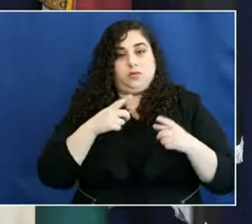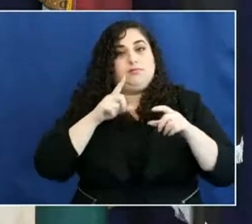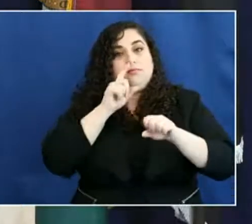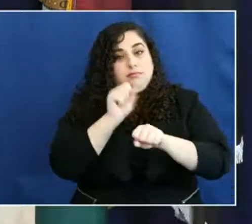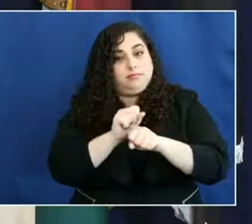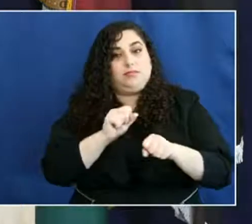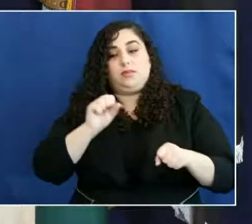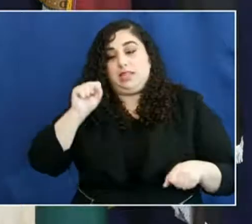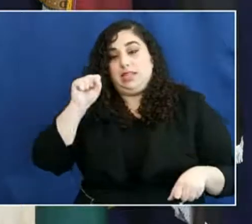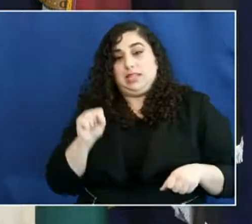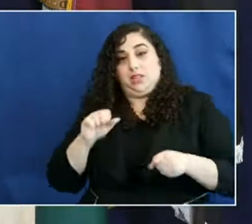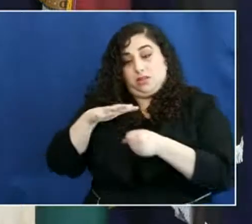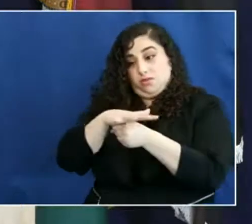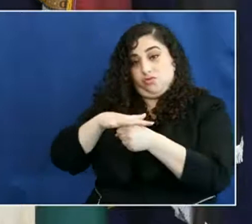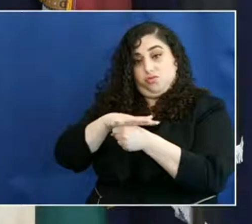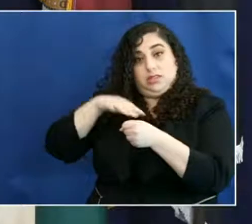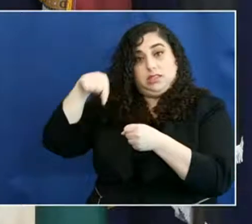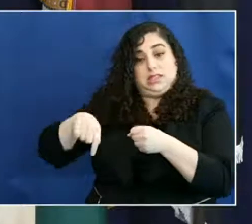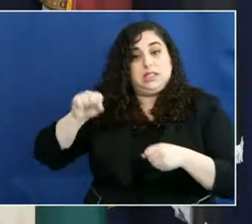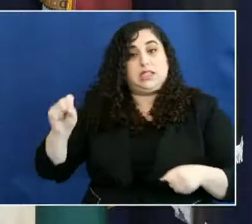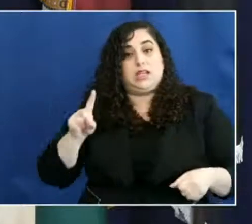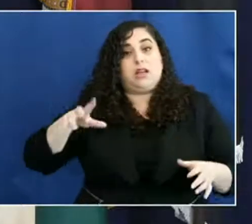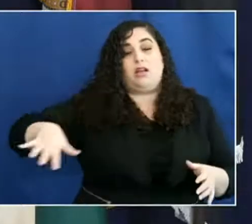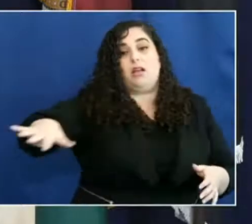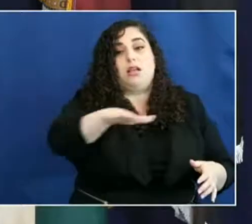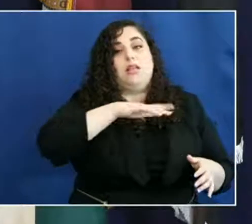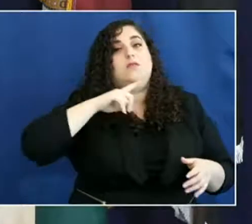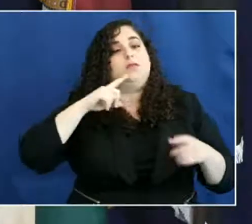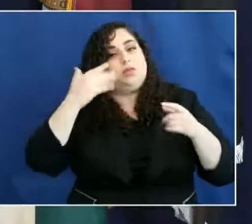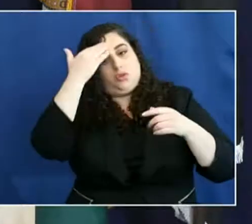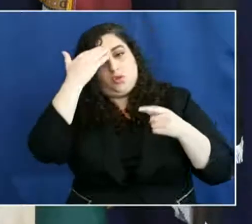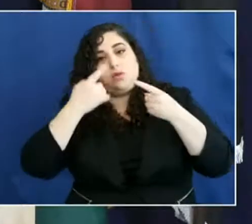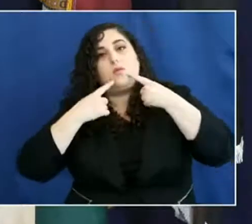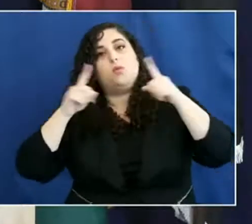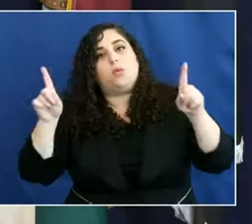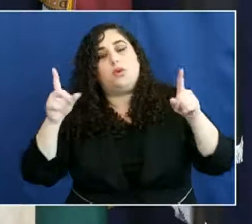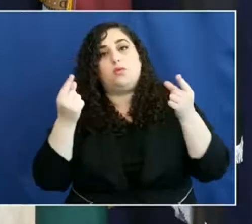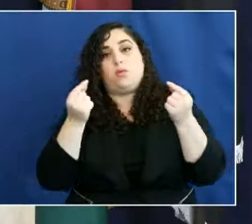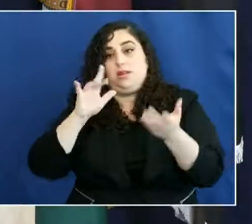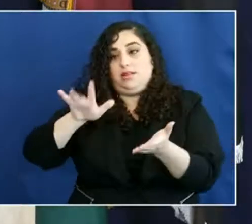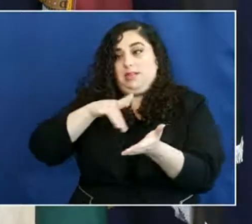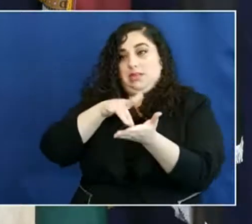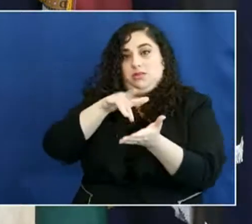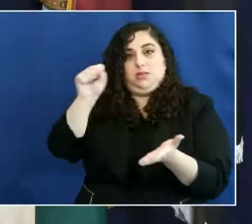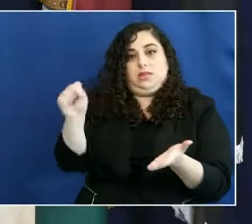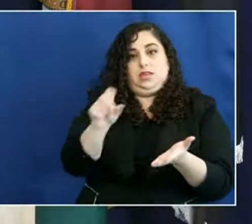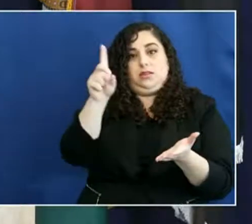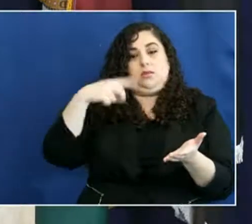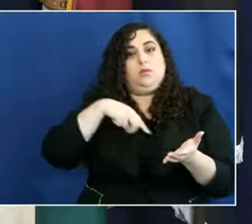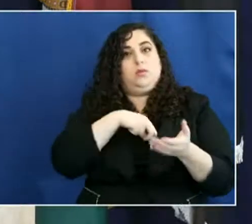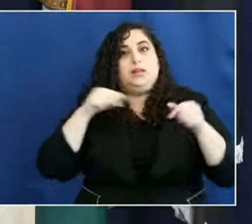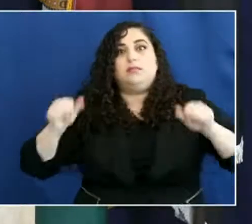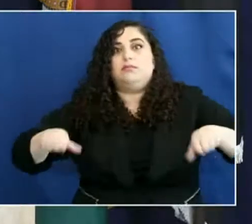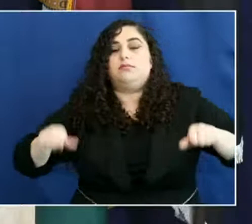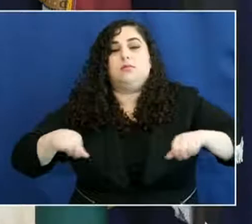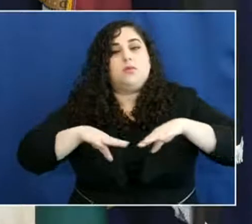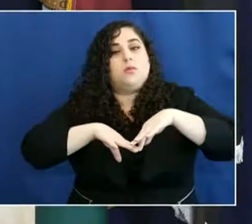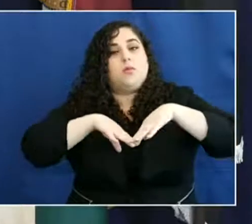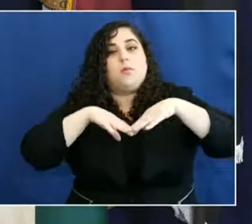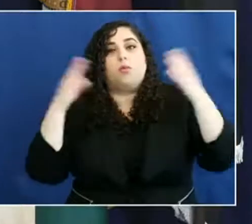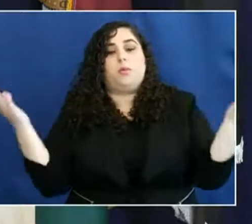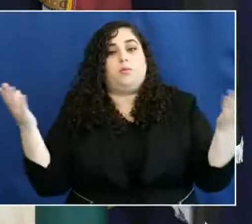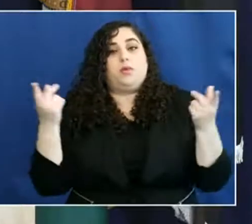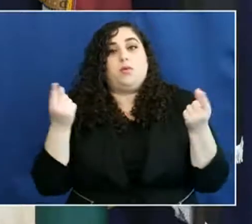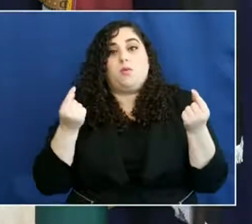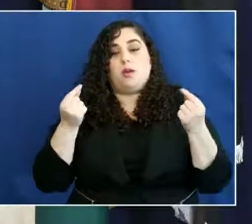region. We have also know that it's working in the central area. Yesterday, we were able to open one more